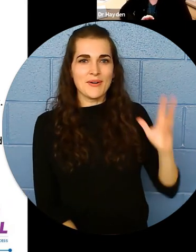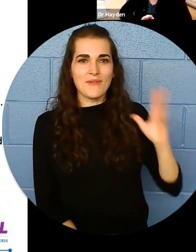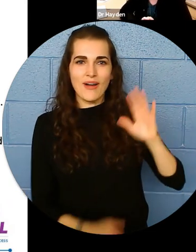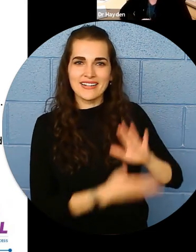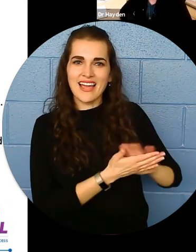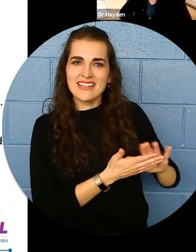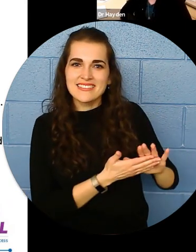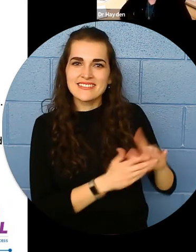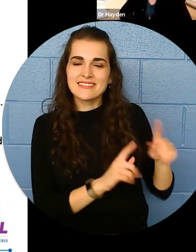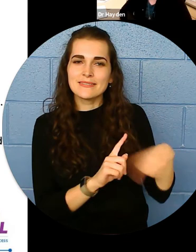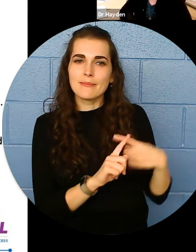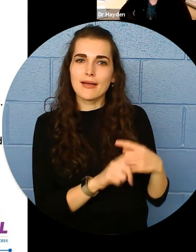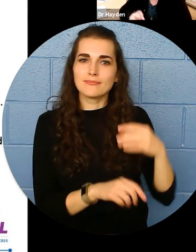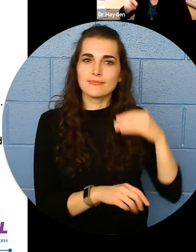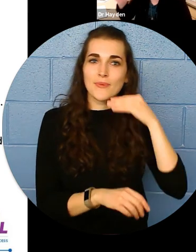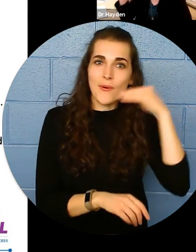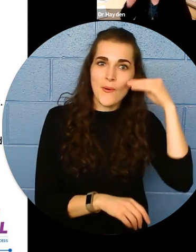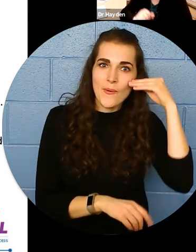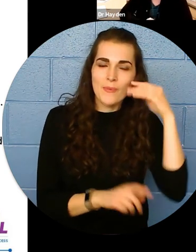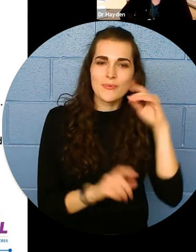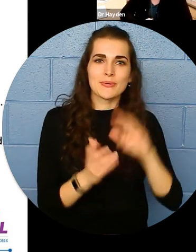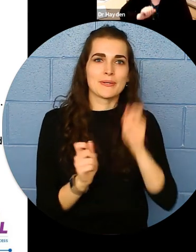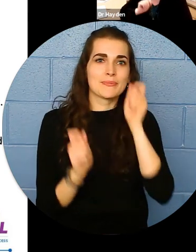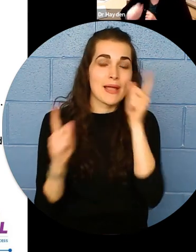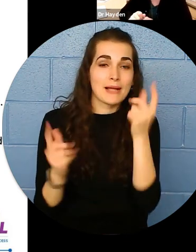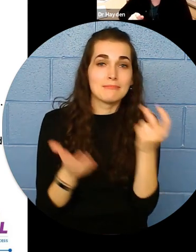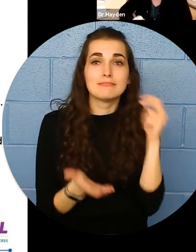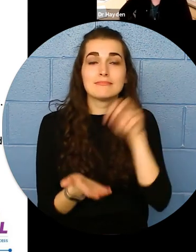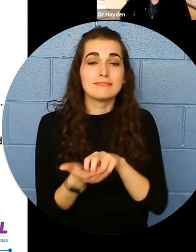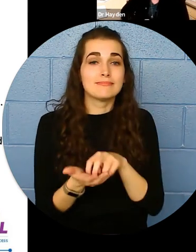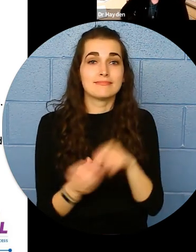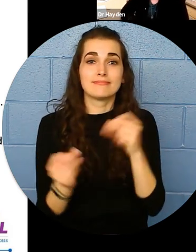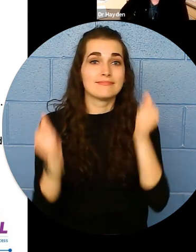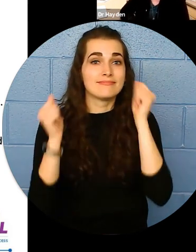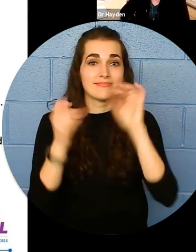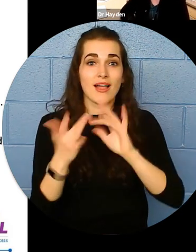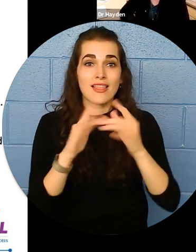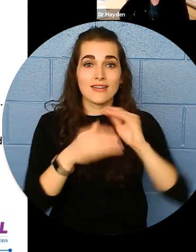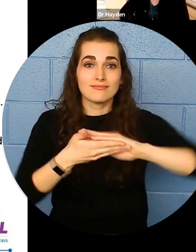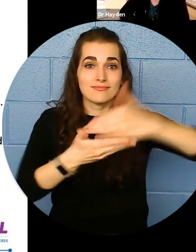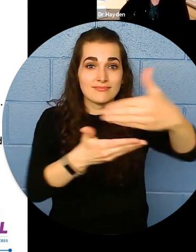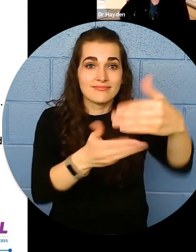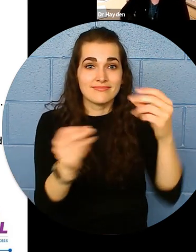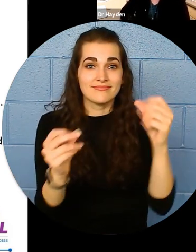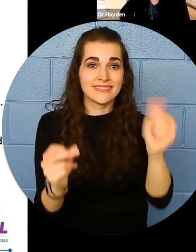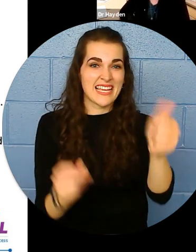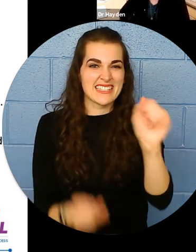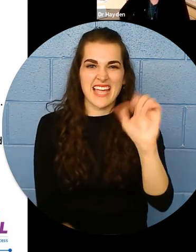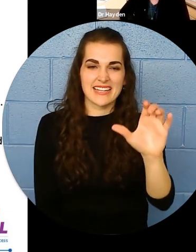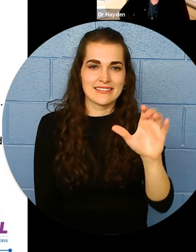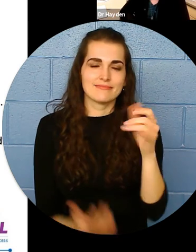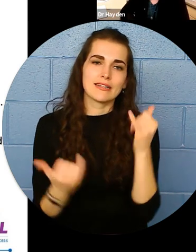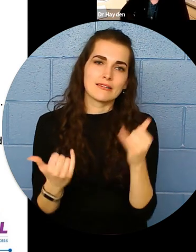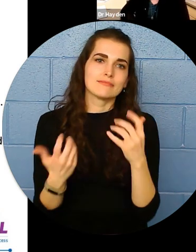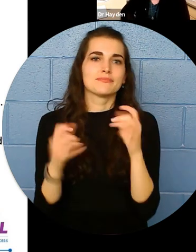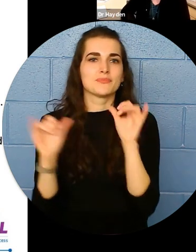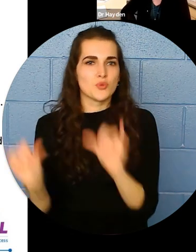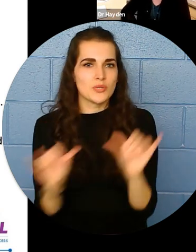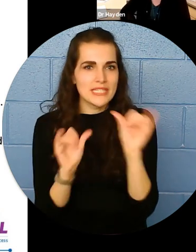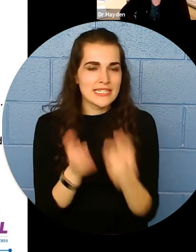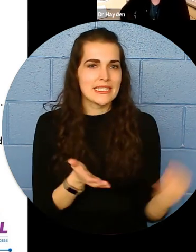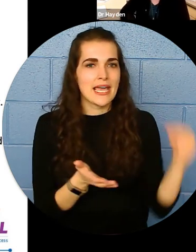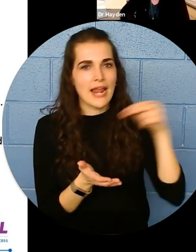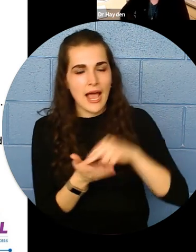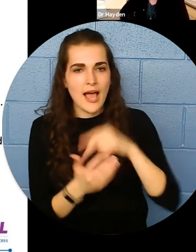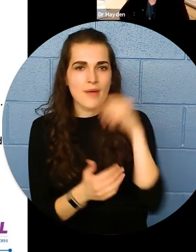nice about being remote is you could wake up and get online in 10 seconds. But we're going to have to get back into those routines of getting up. I